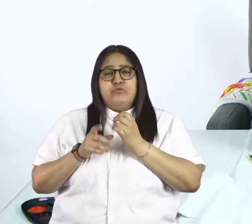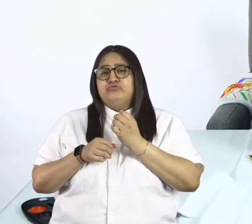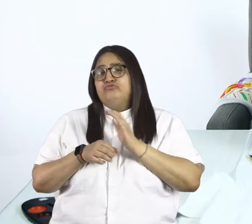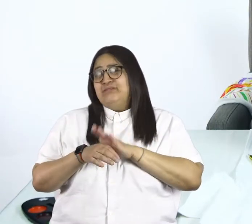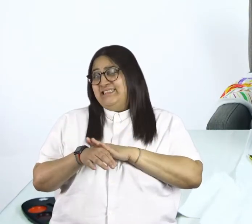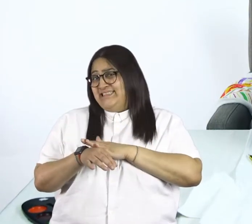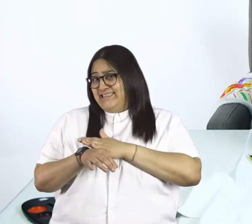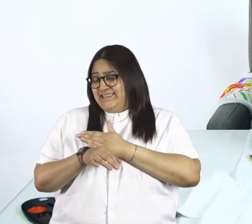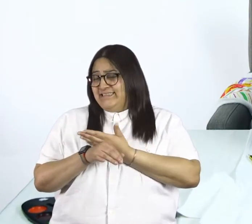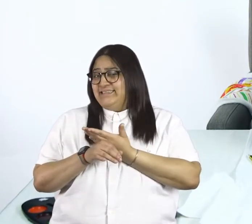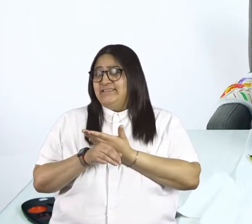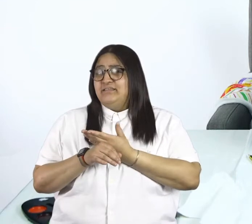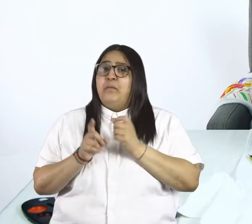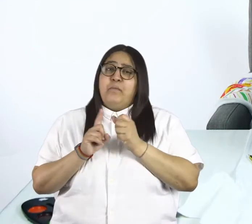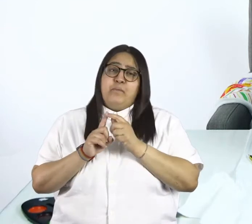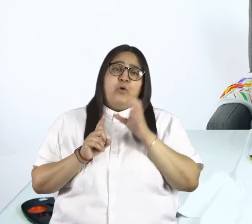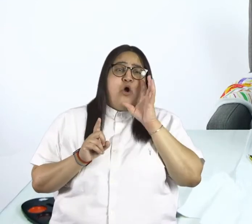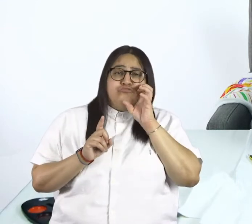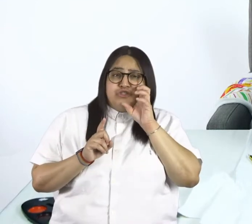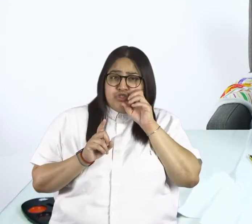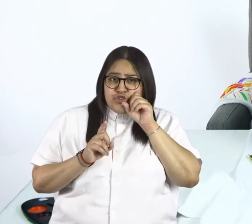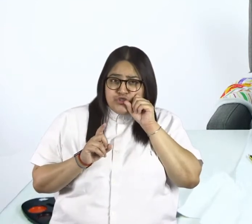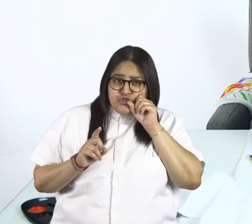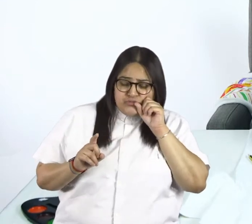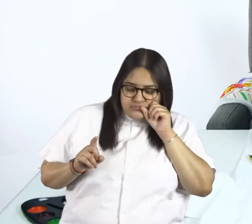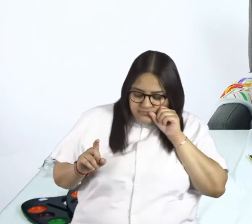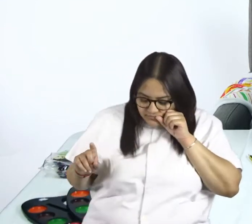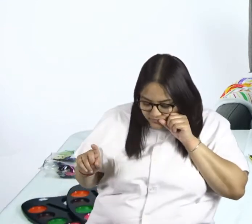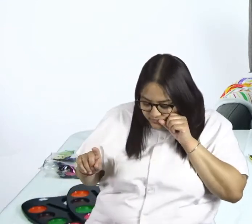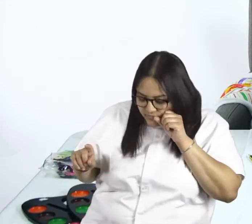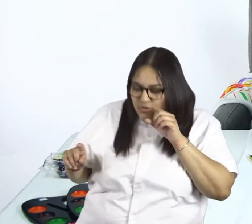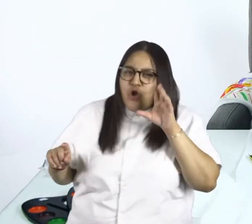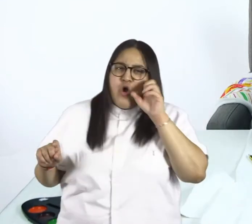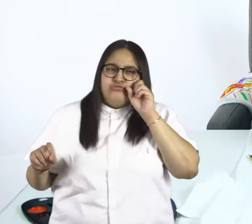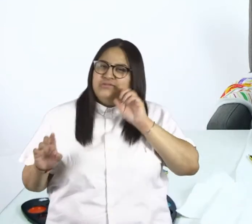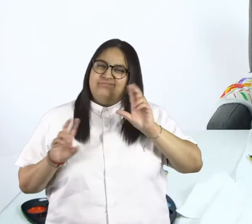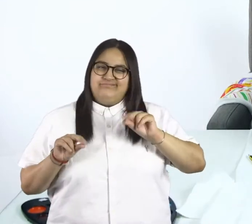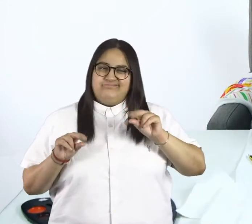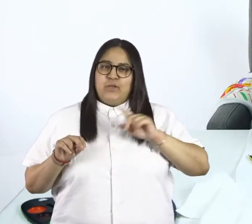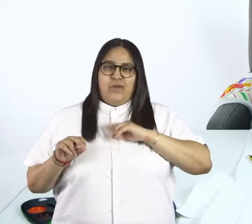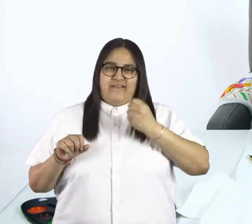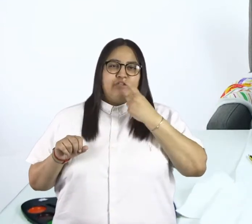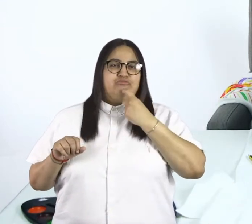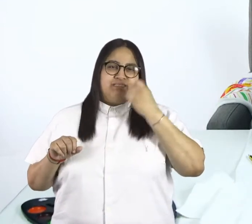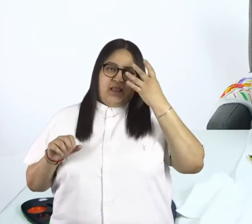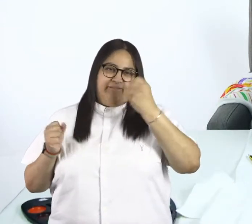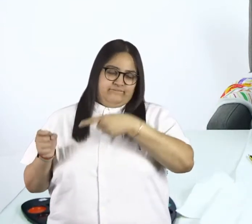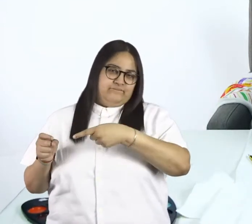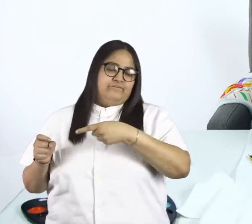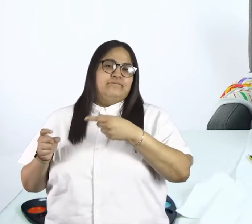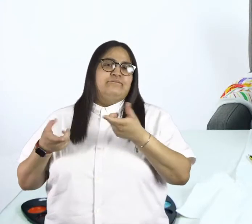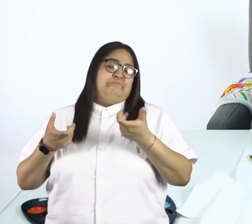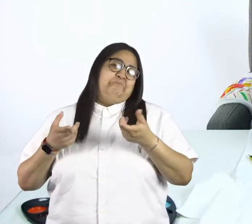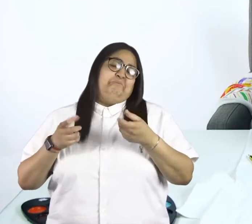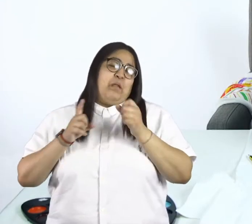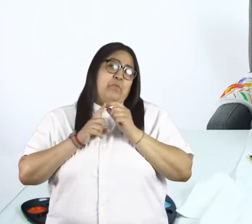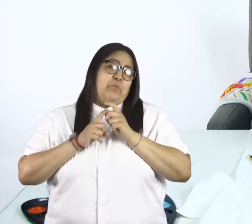got purple and orange. We're not going to use orange because we've already got red and yellow there. Purple and